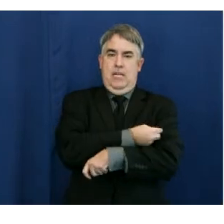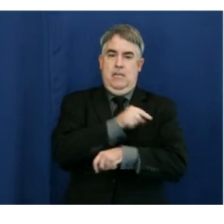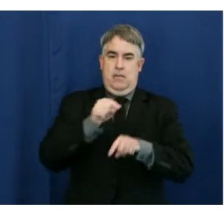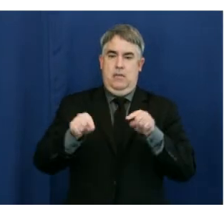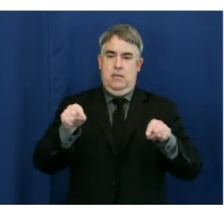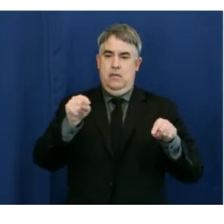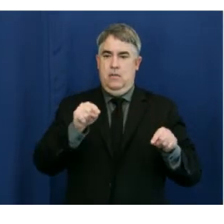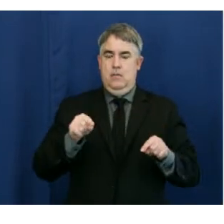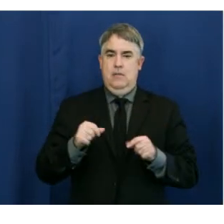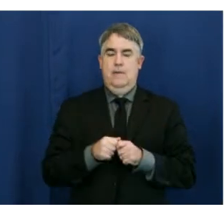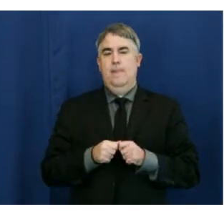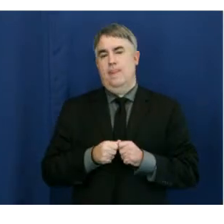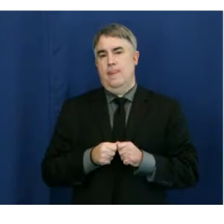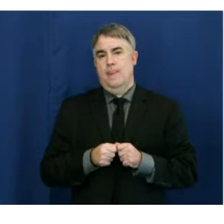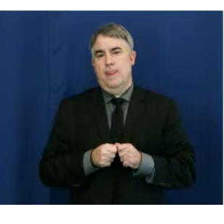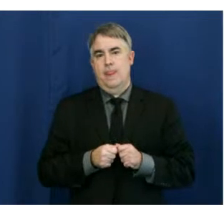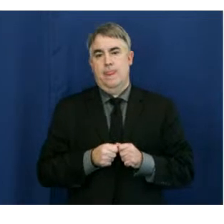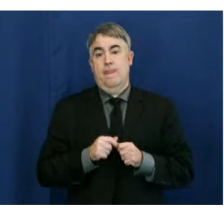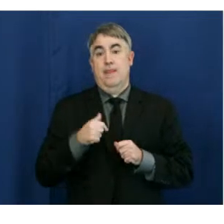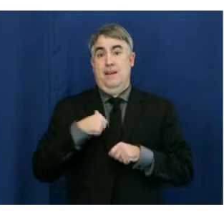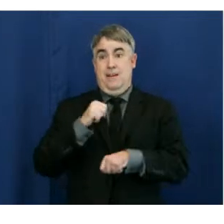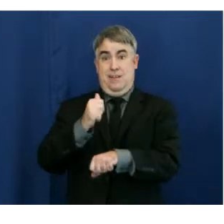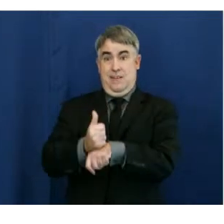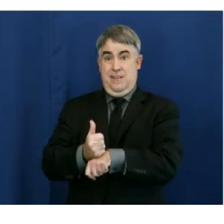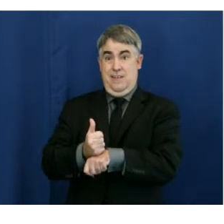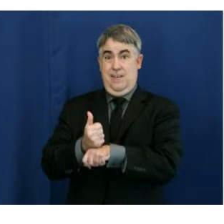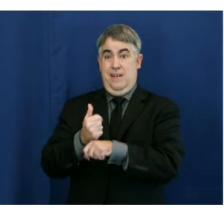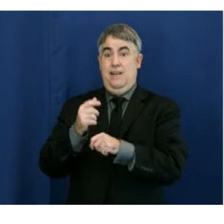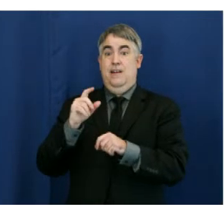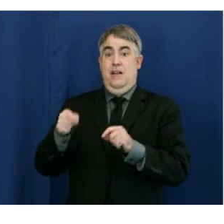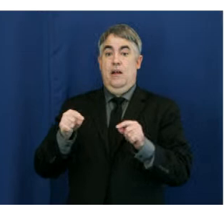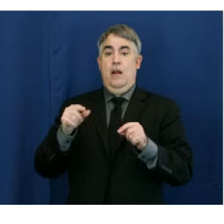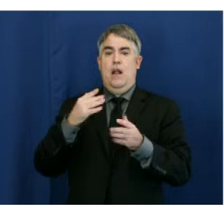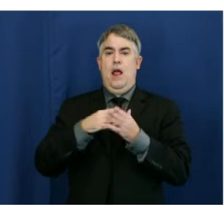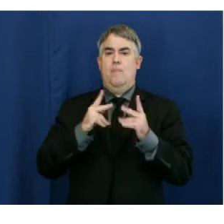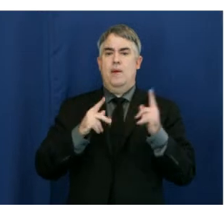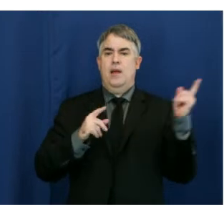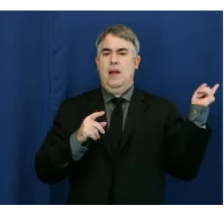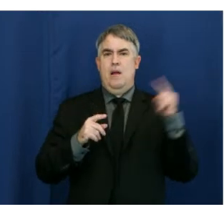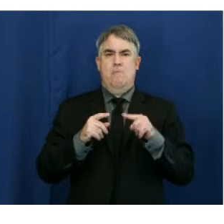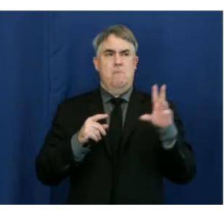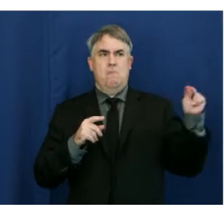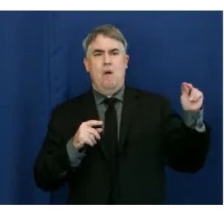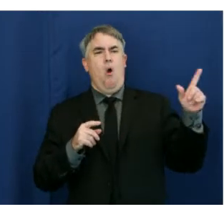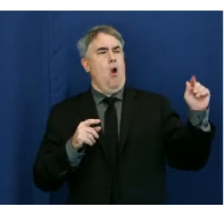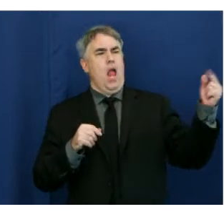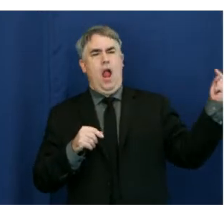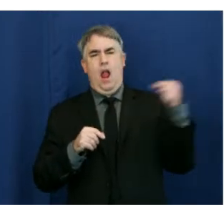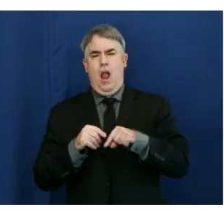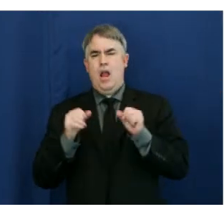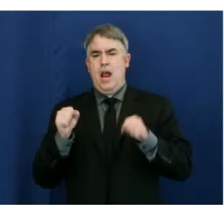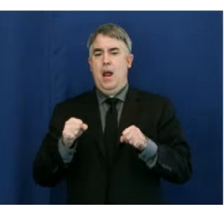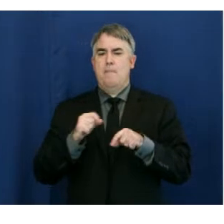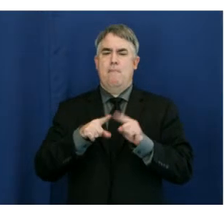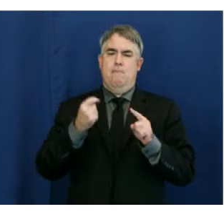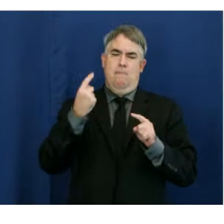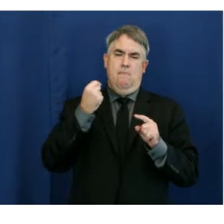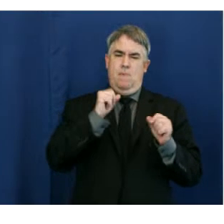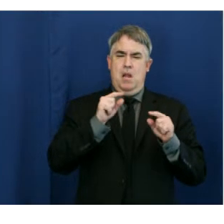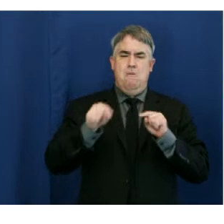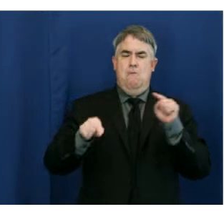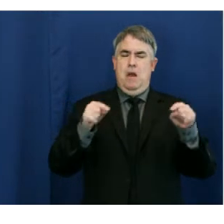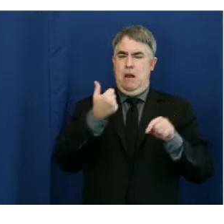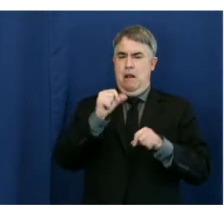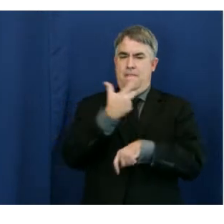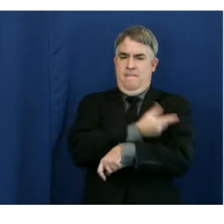only people from those areas to go to them. But again, we are doing everything we can with great intentionality to put the